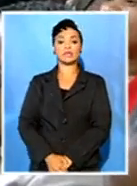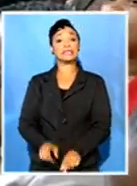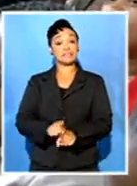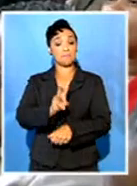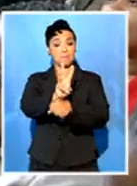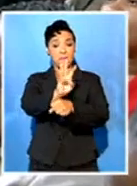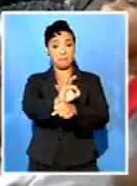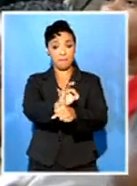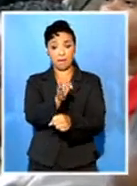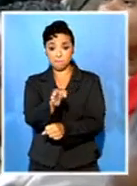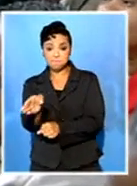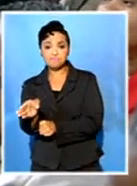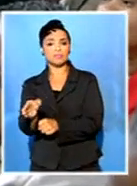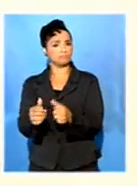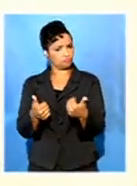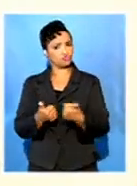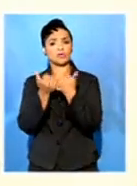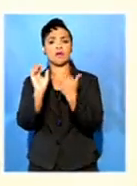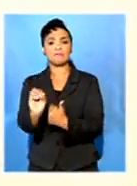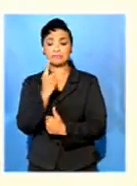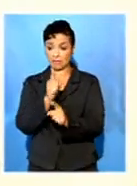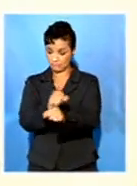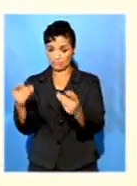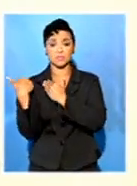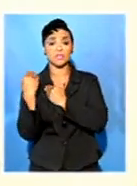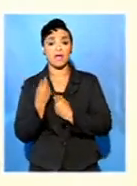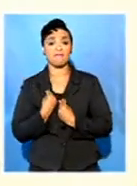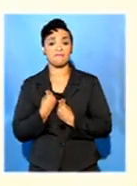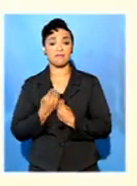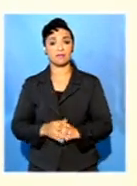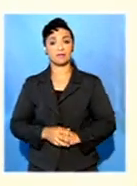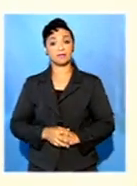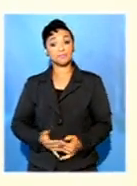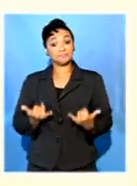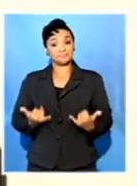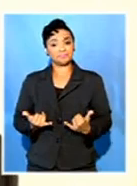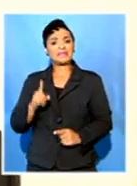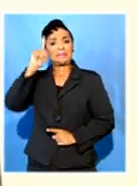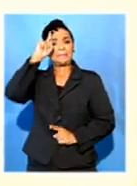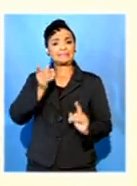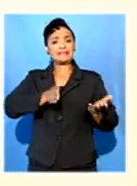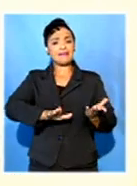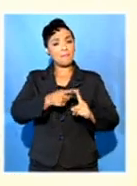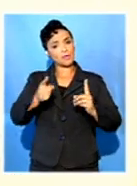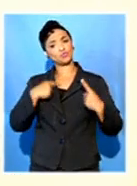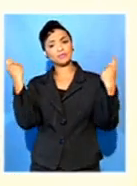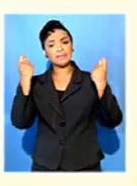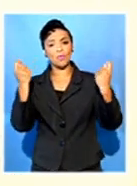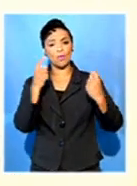challenged parents to do their part. We are also celebrating Madiba's love for education,